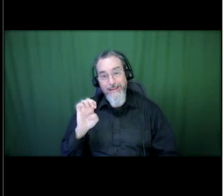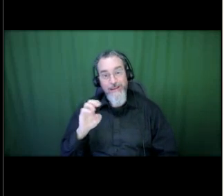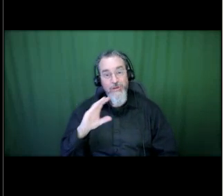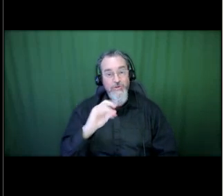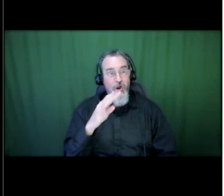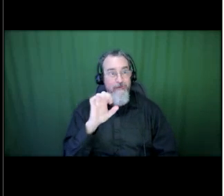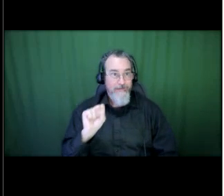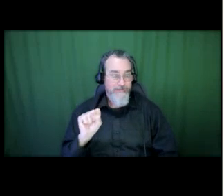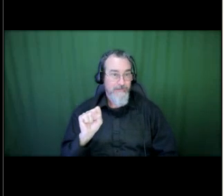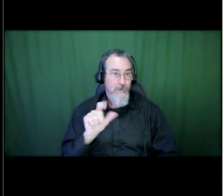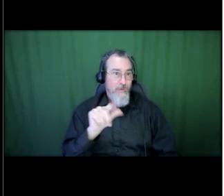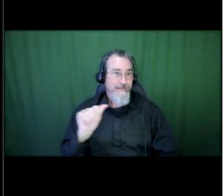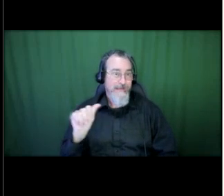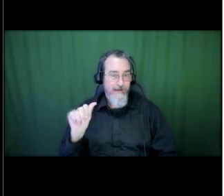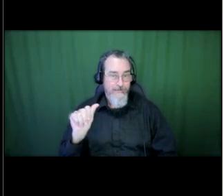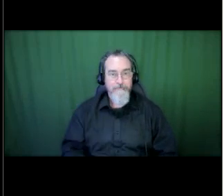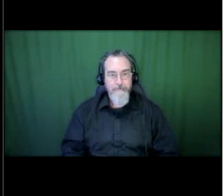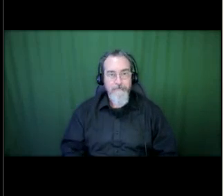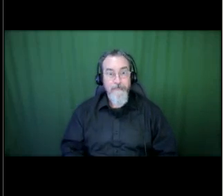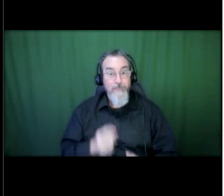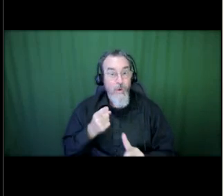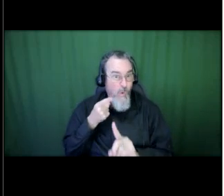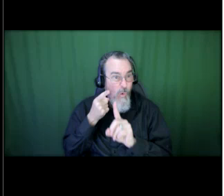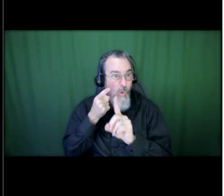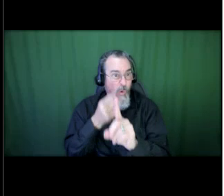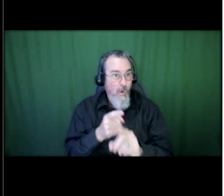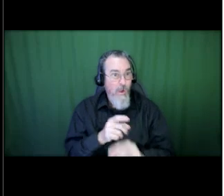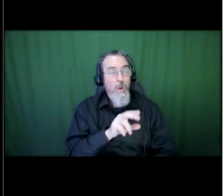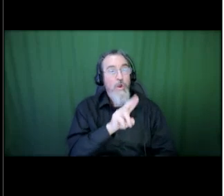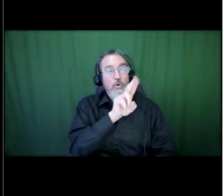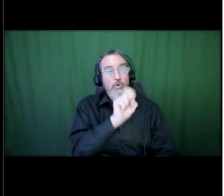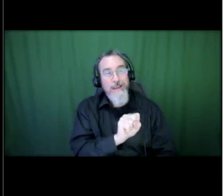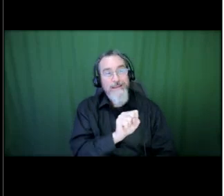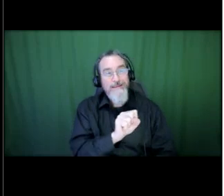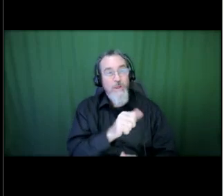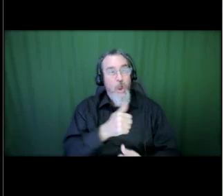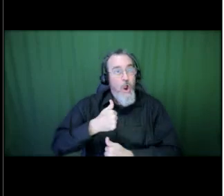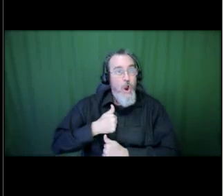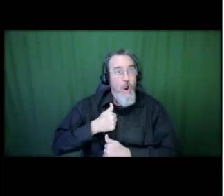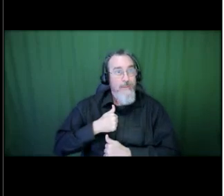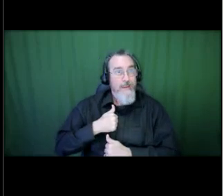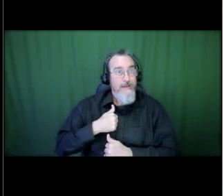the coming U.S. Army Corps of Engineer mega projects, and there's 1,000